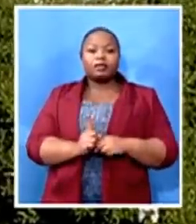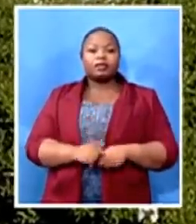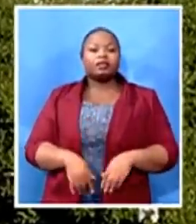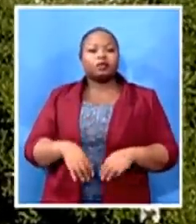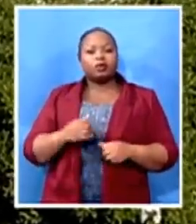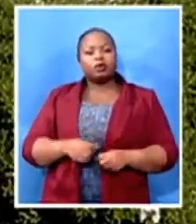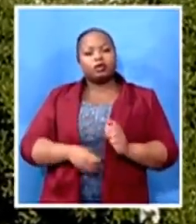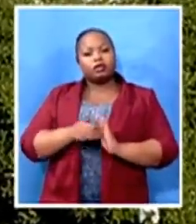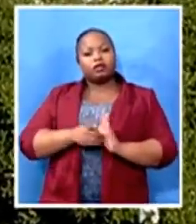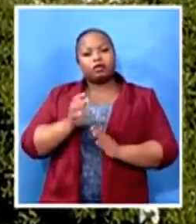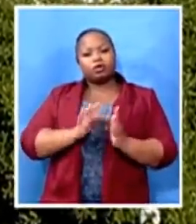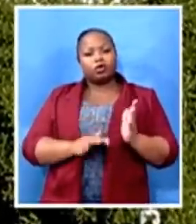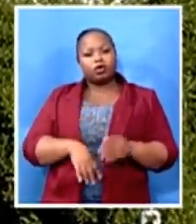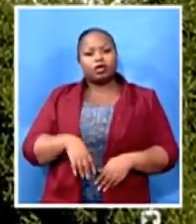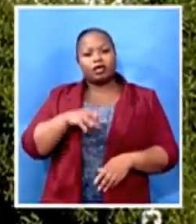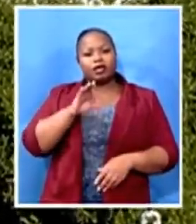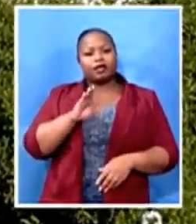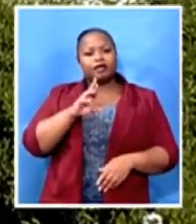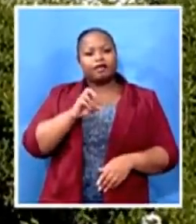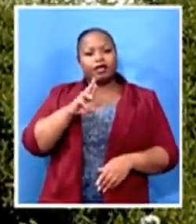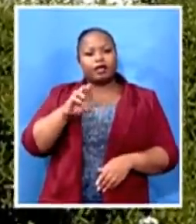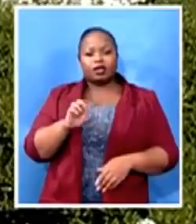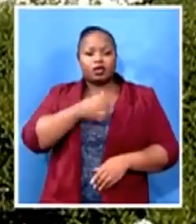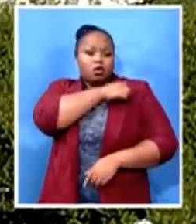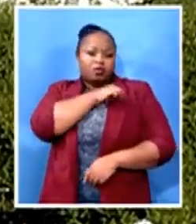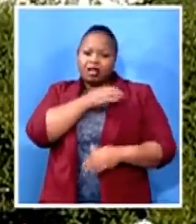the hospital will not be closed. In fact, they've